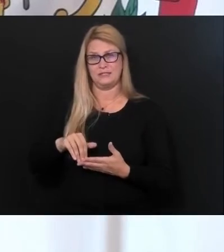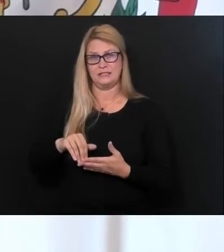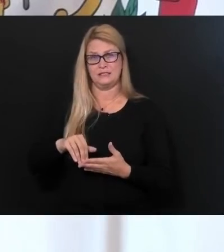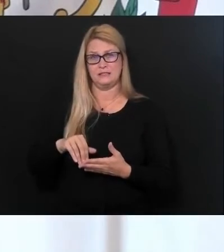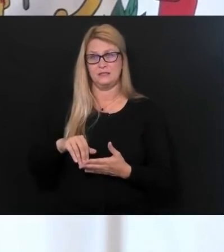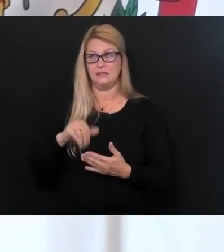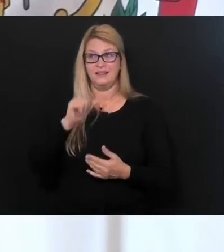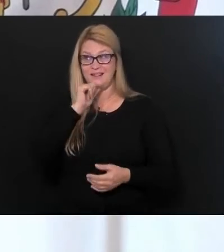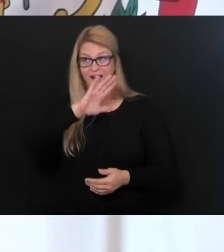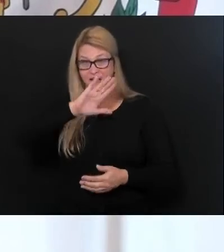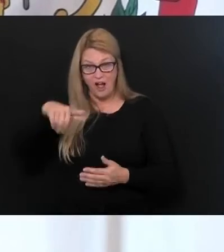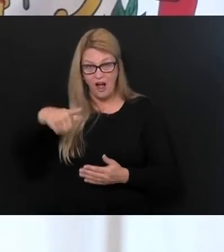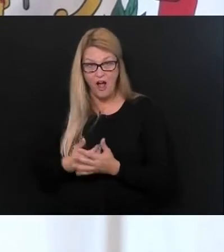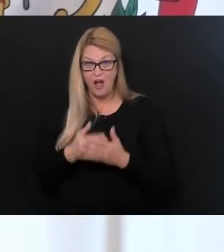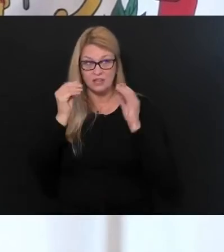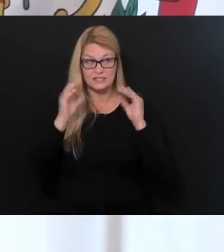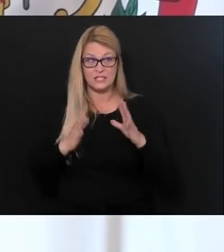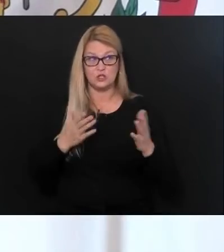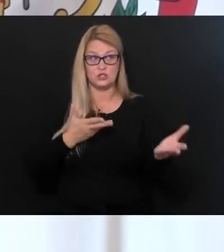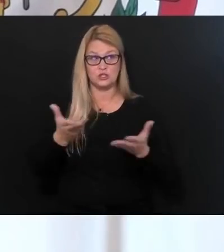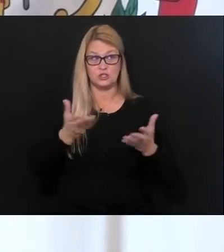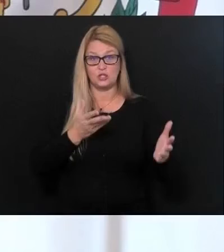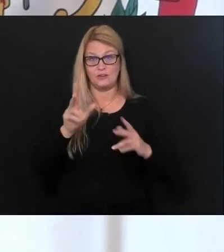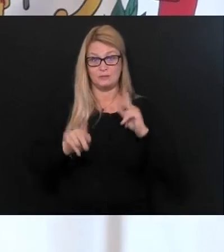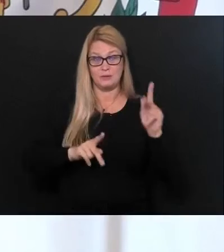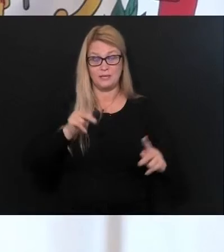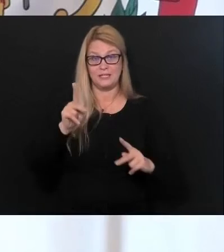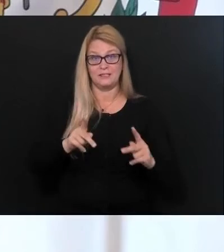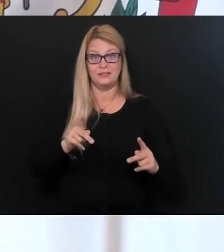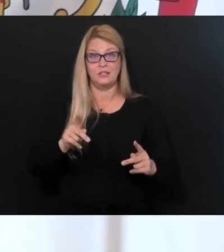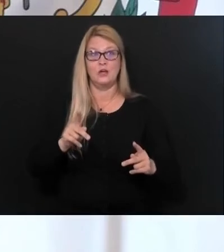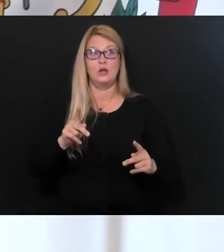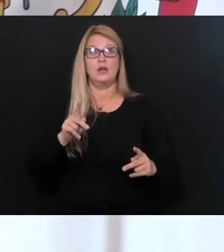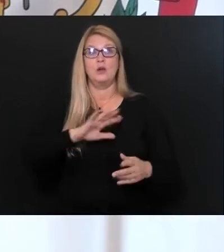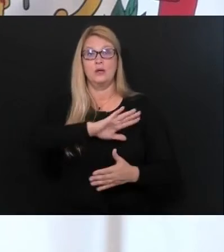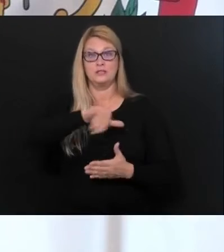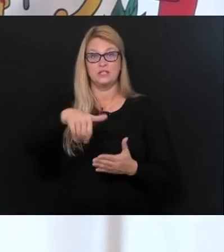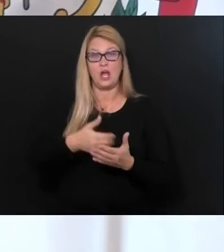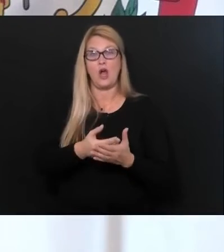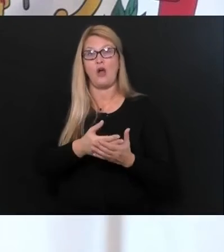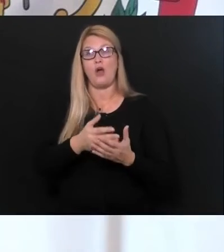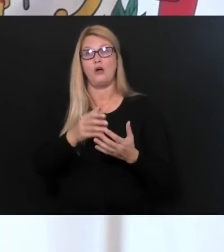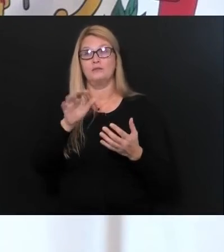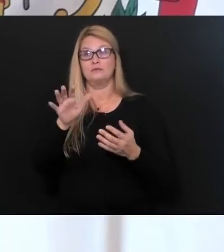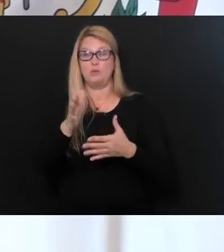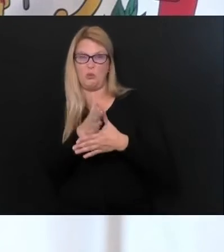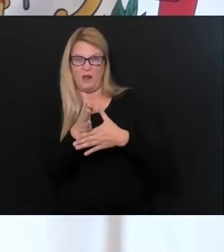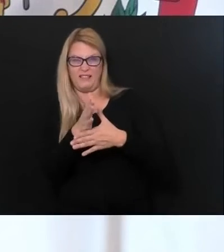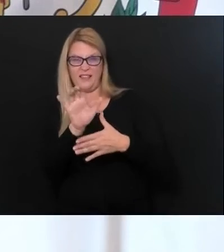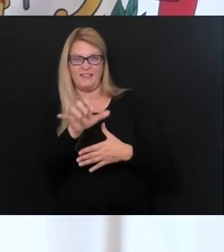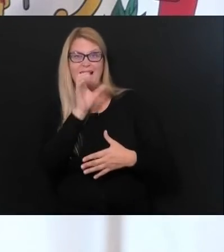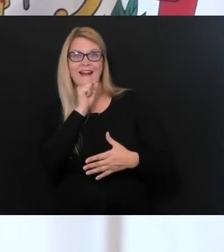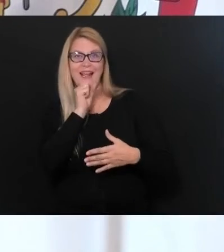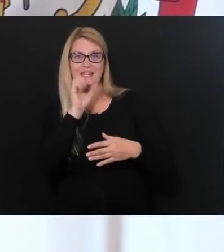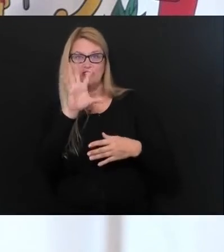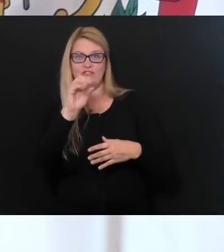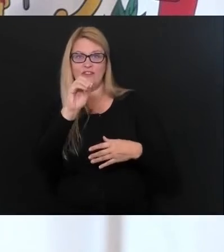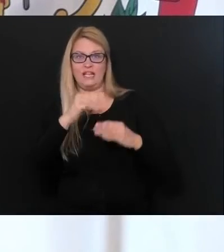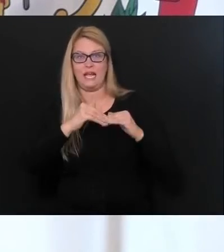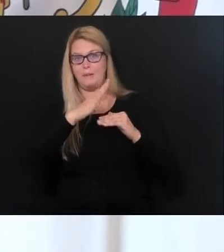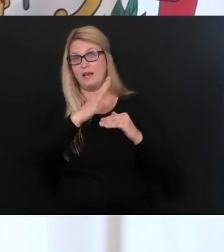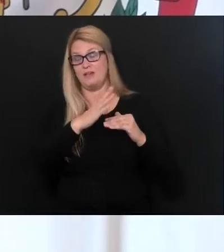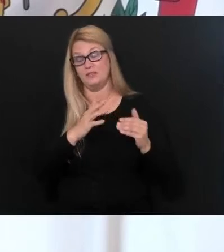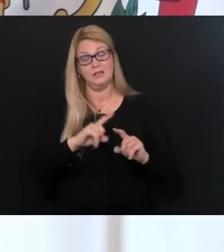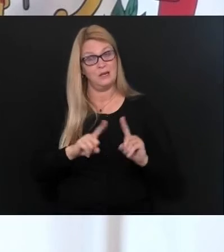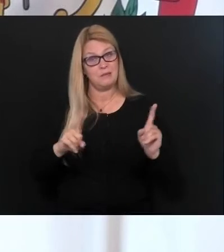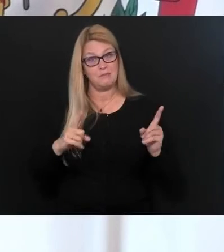the teachers and all the service personnel. That 24,000 was all those in the age of 50 and above. But there's a